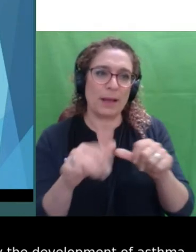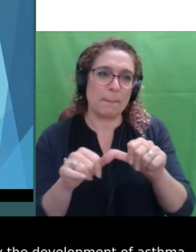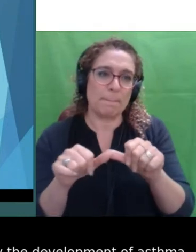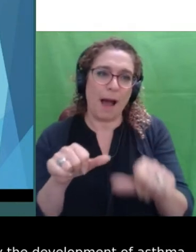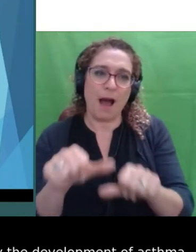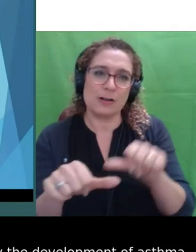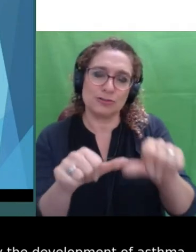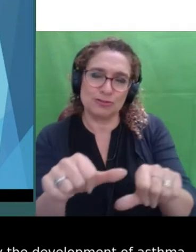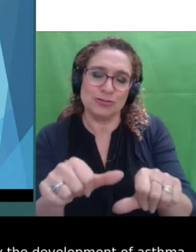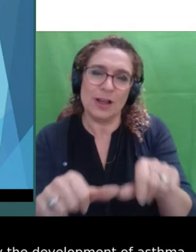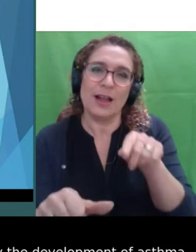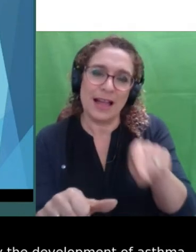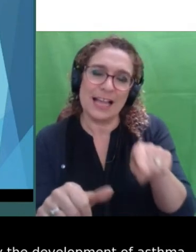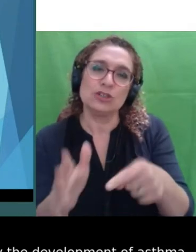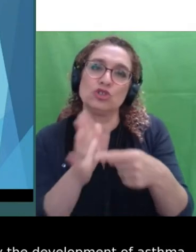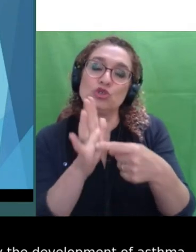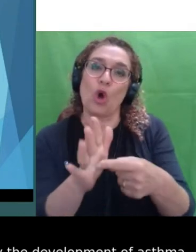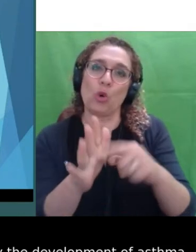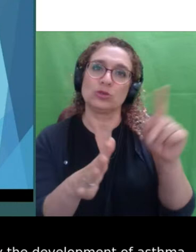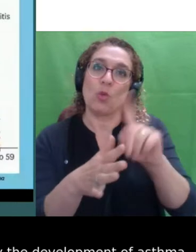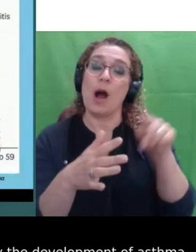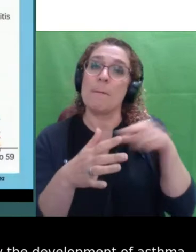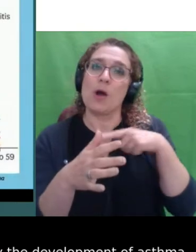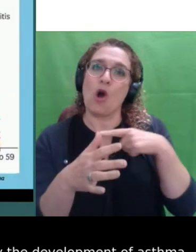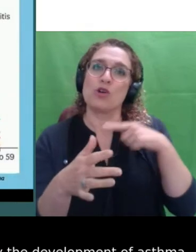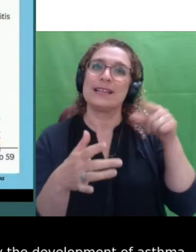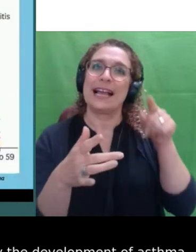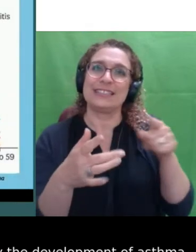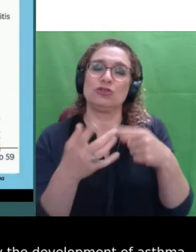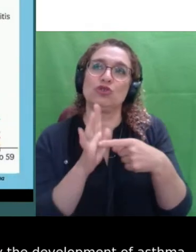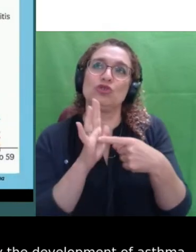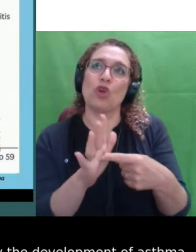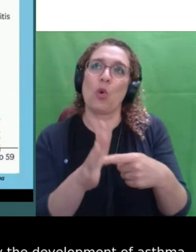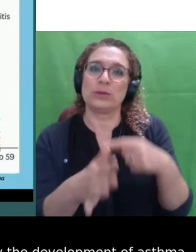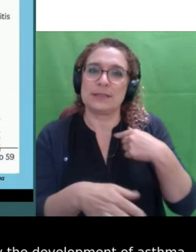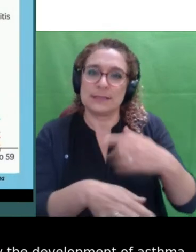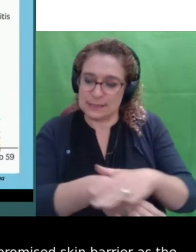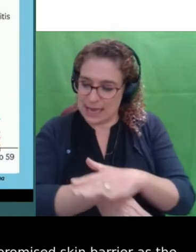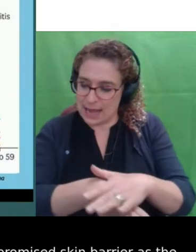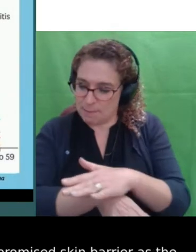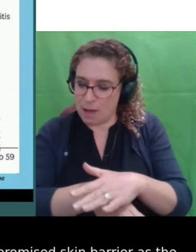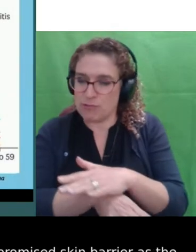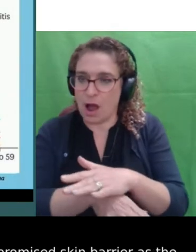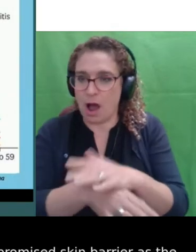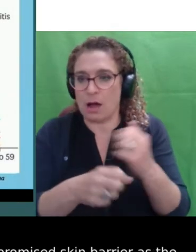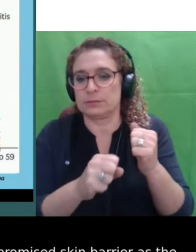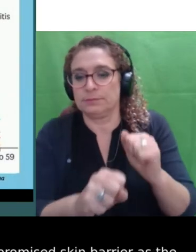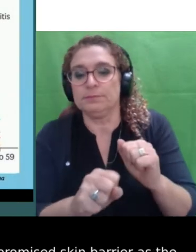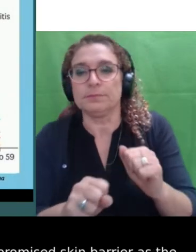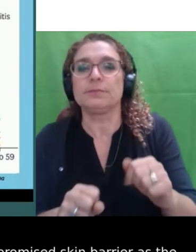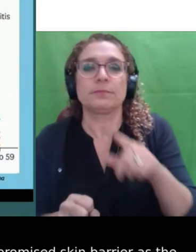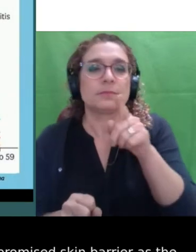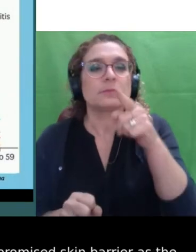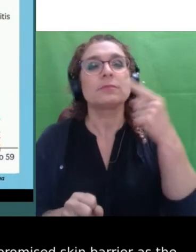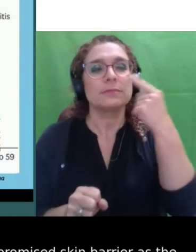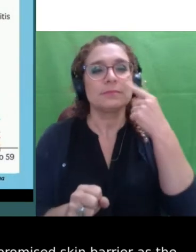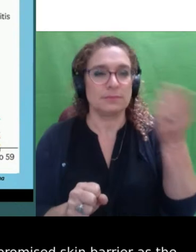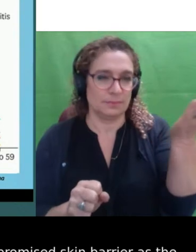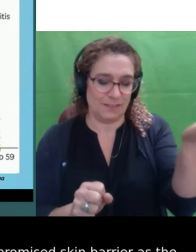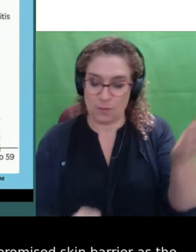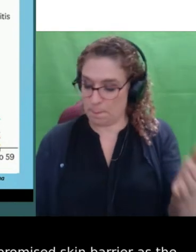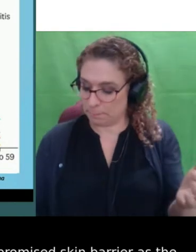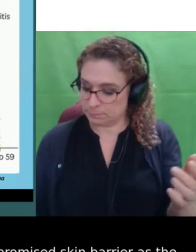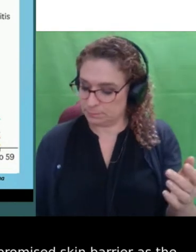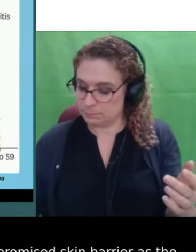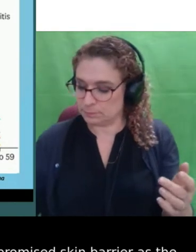compromised skin barrier as the first stage so let's look at this atopic march in diagrammatic form